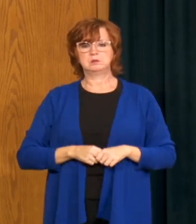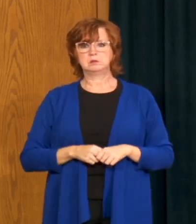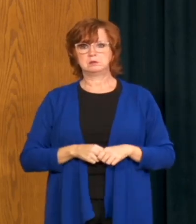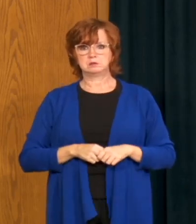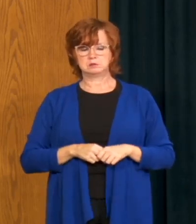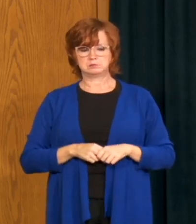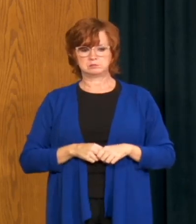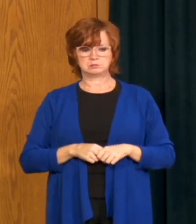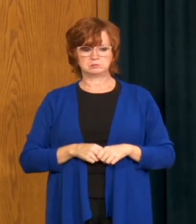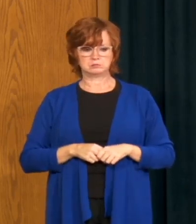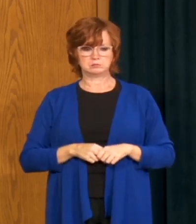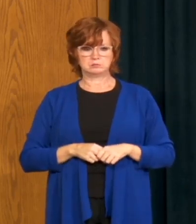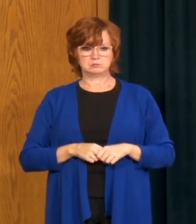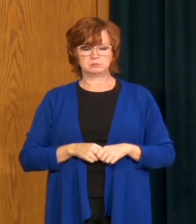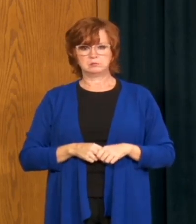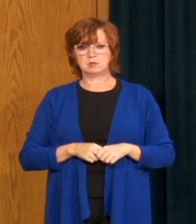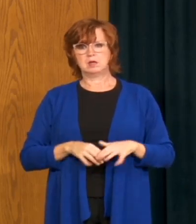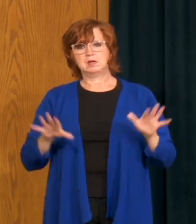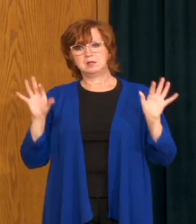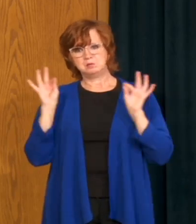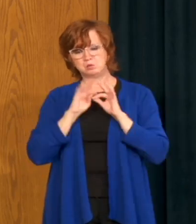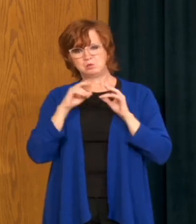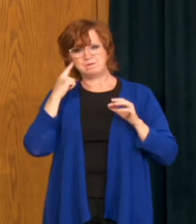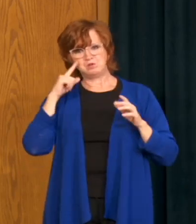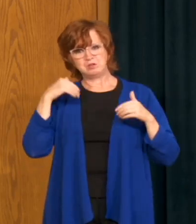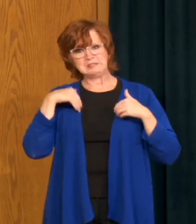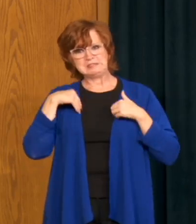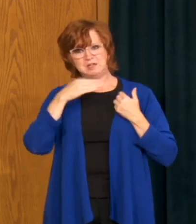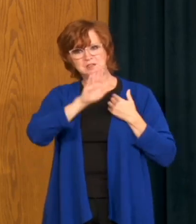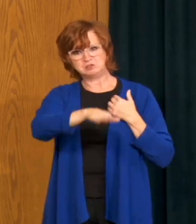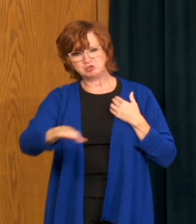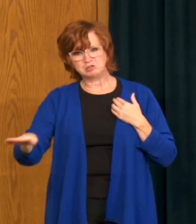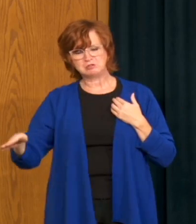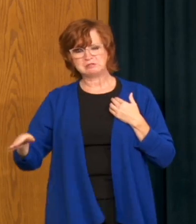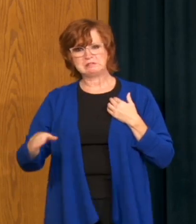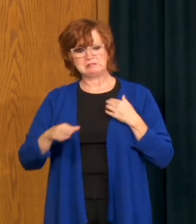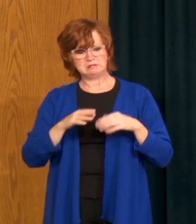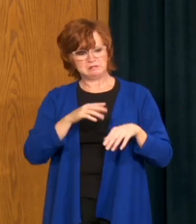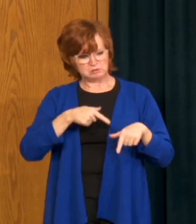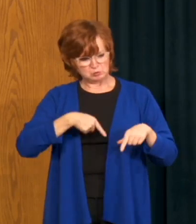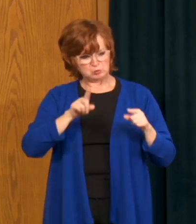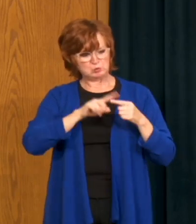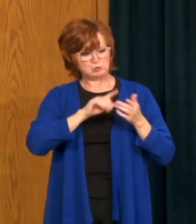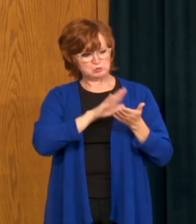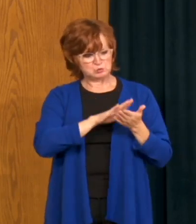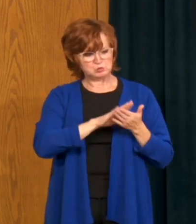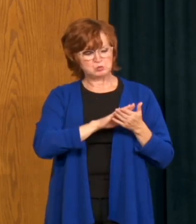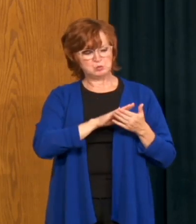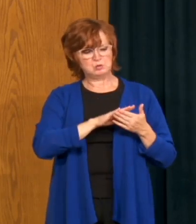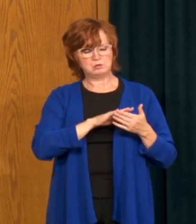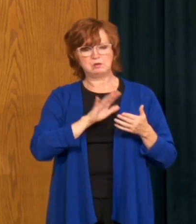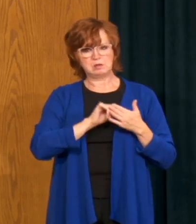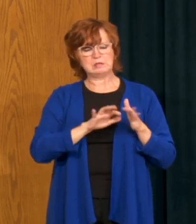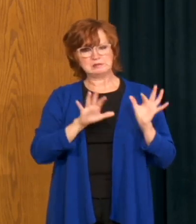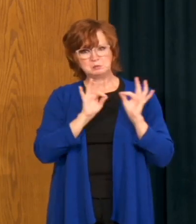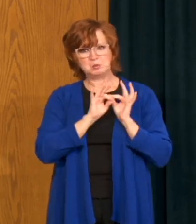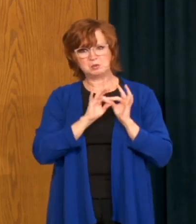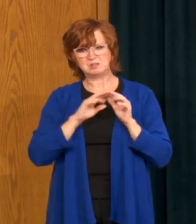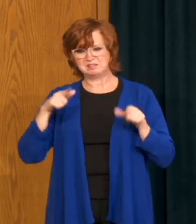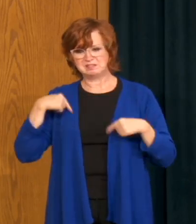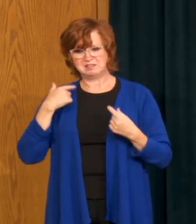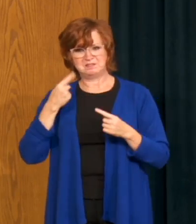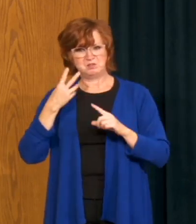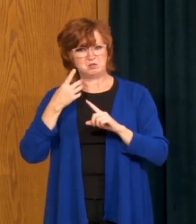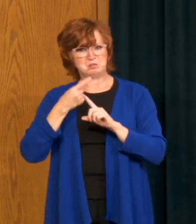children as normal a school experience as possible, because there's been concerns as well with the fact that schools have been closed for the